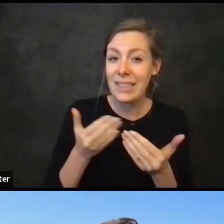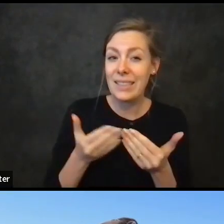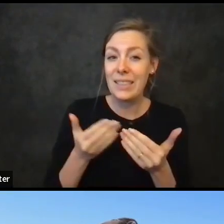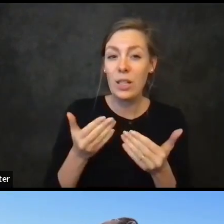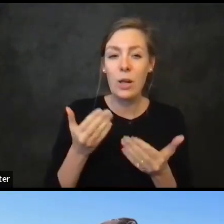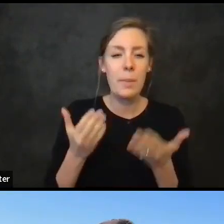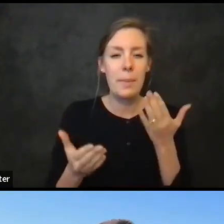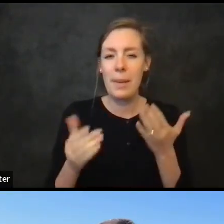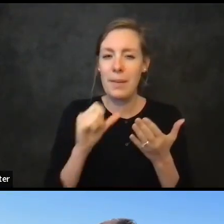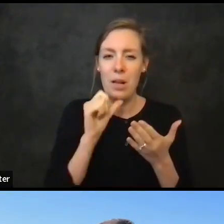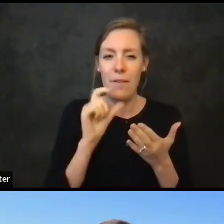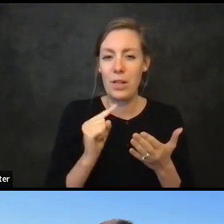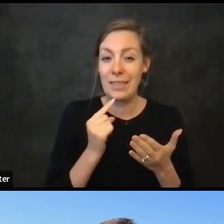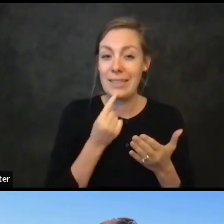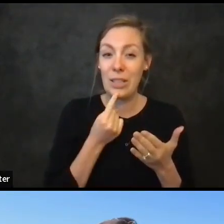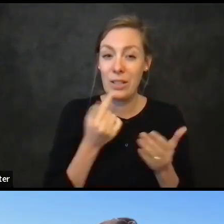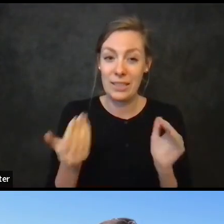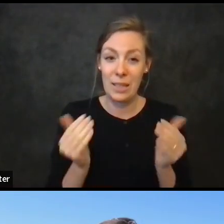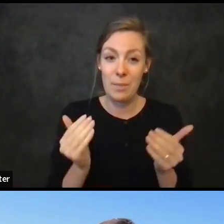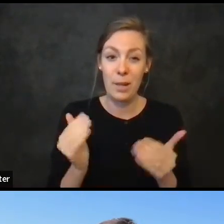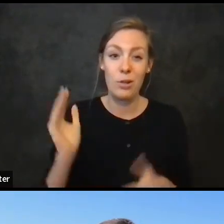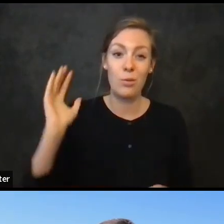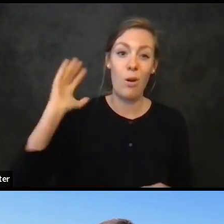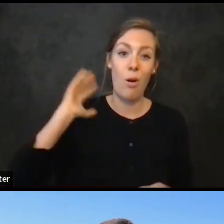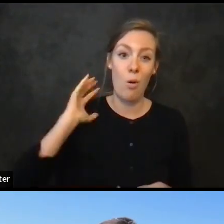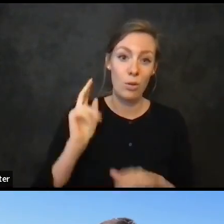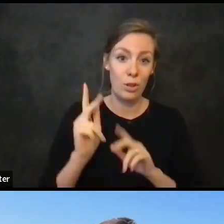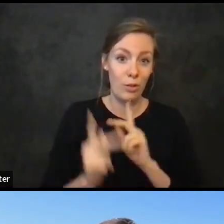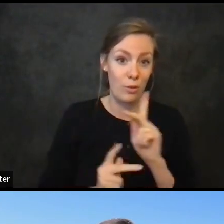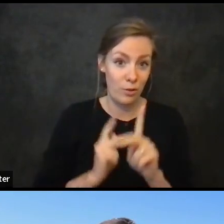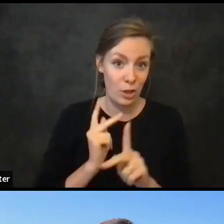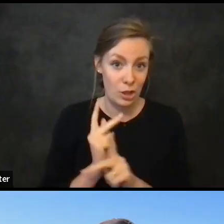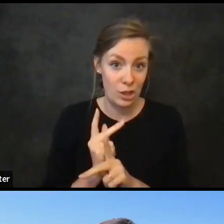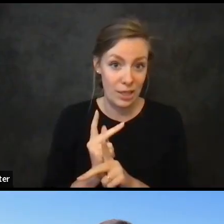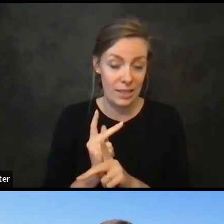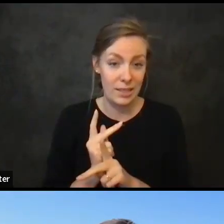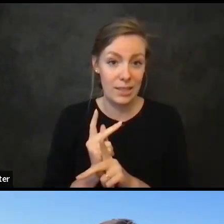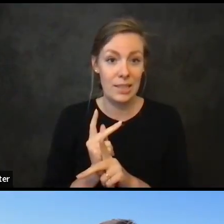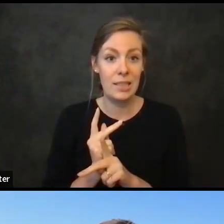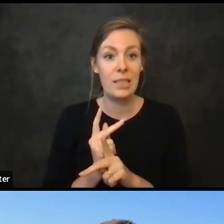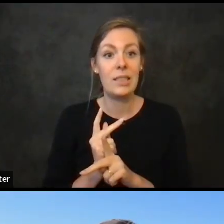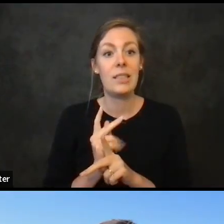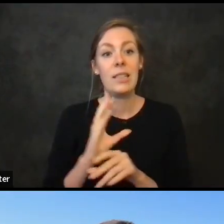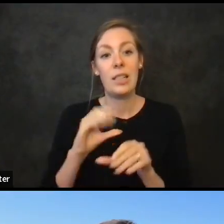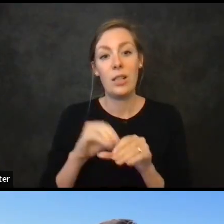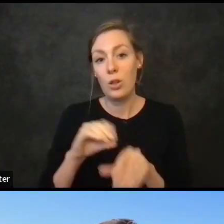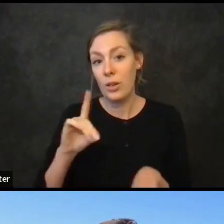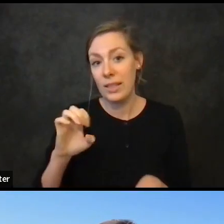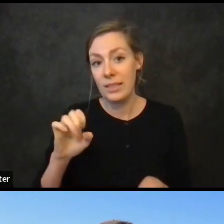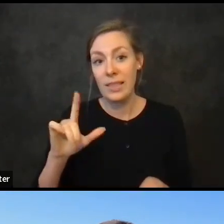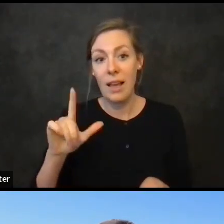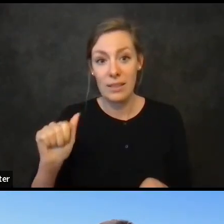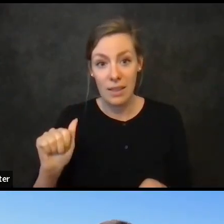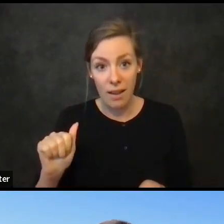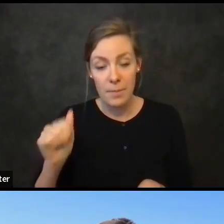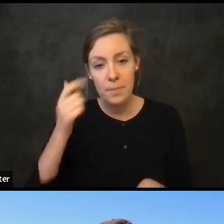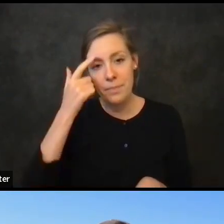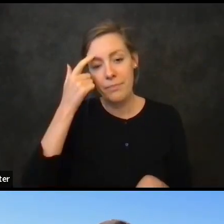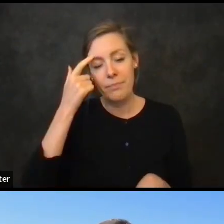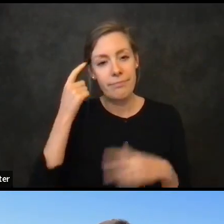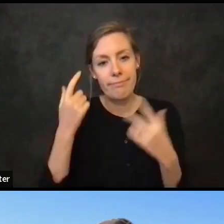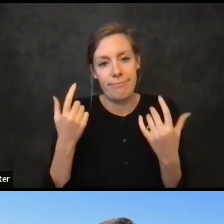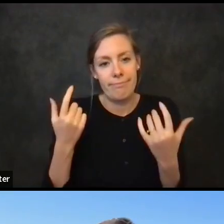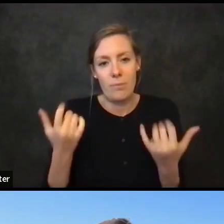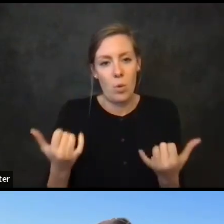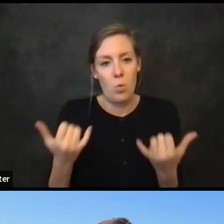as severe as older versions, including the other versions, including the Delta variant. However, it's way too early to say